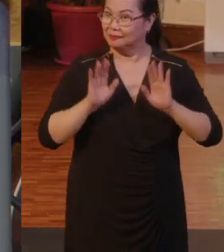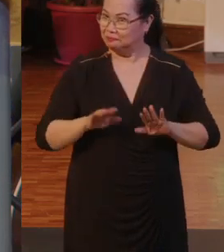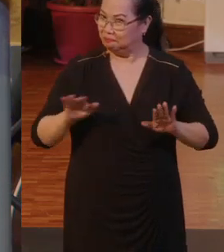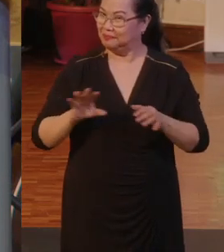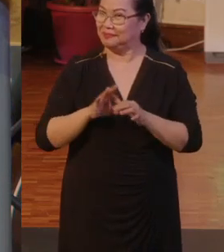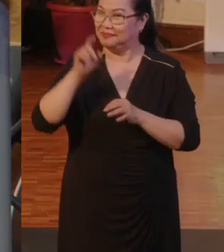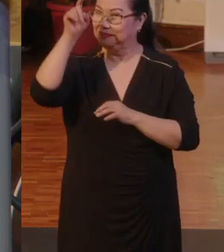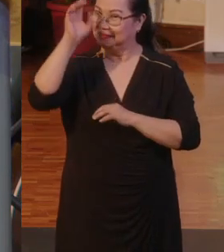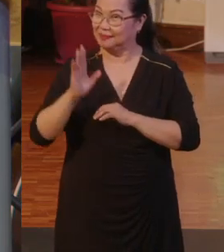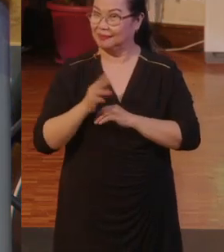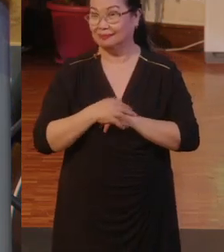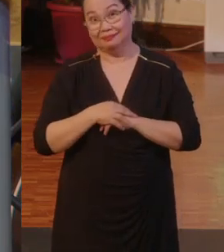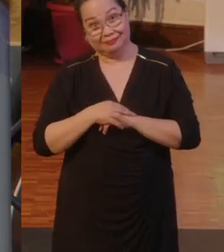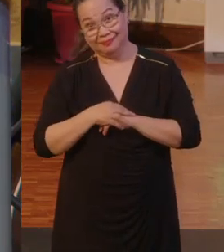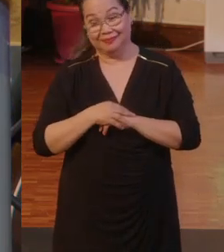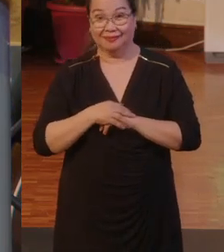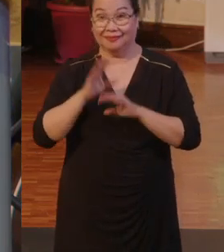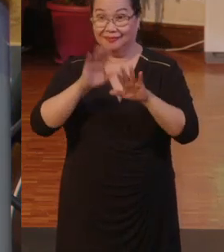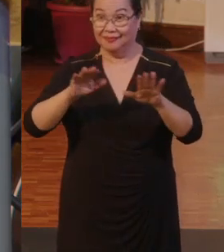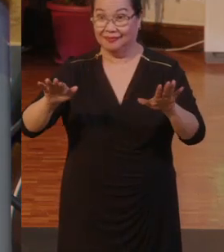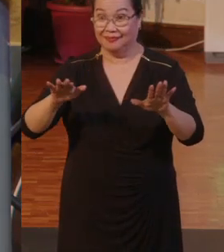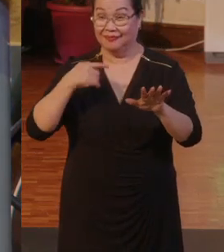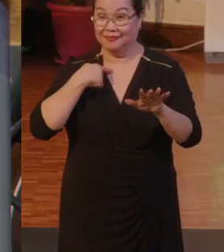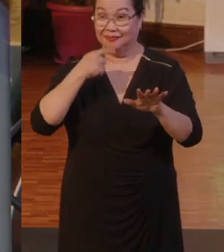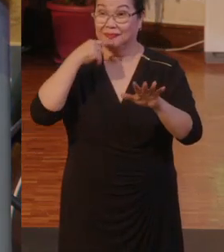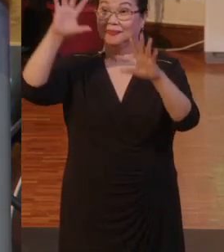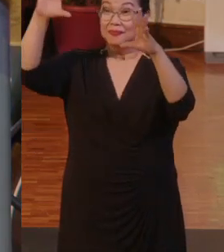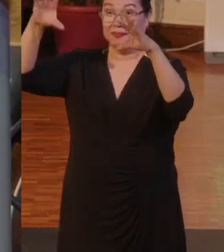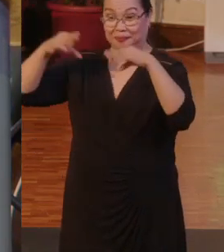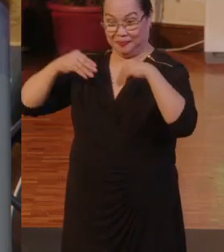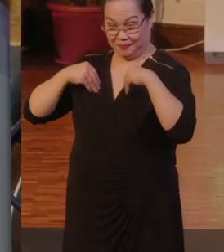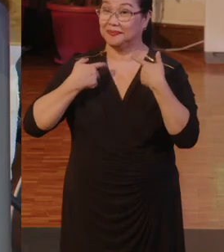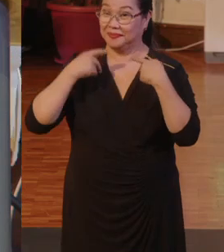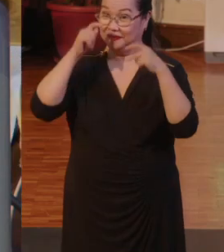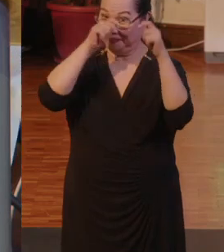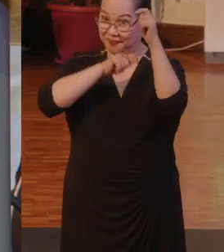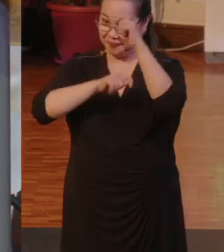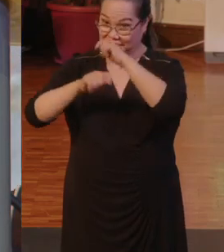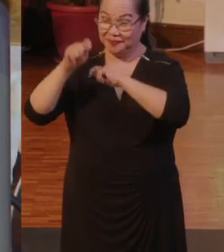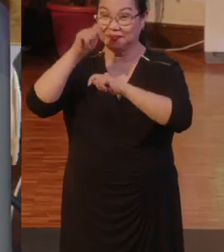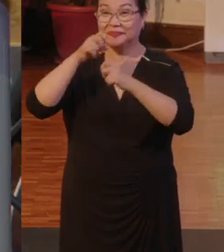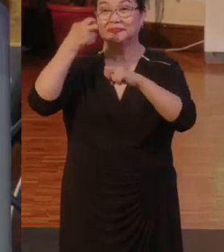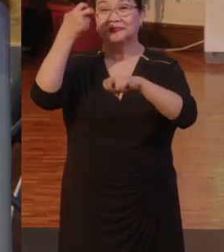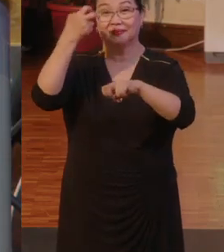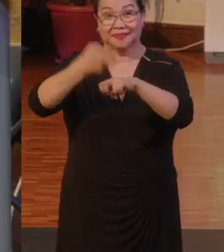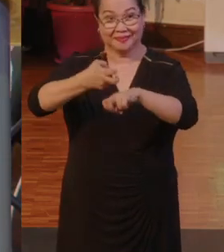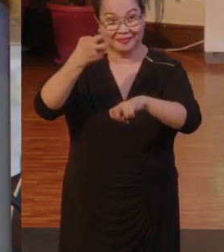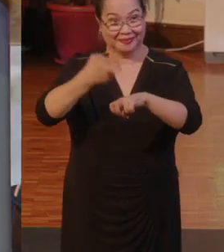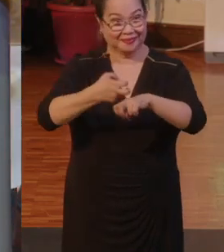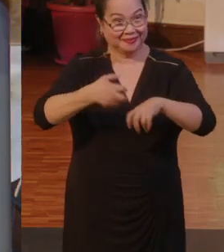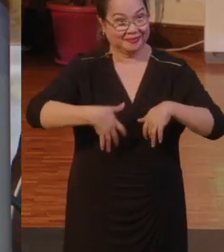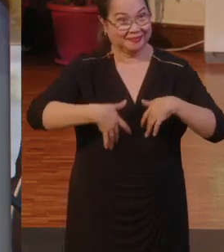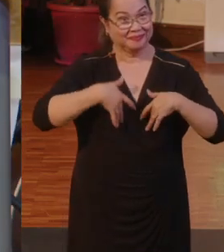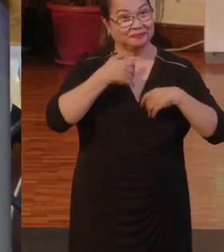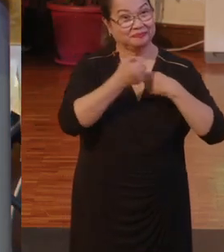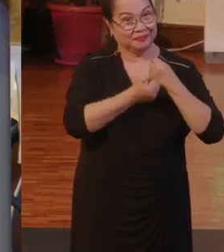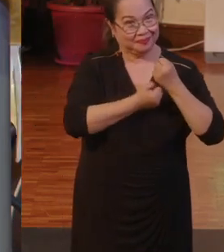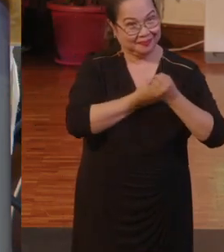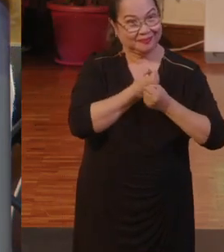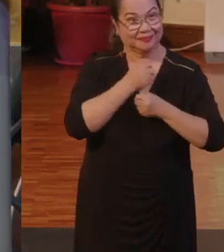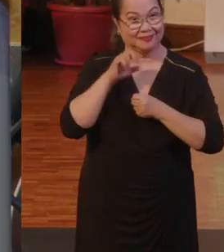God. And if children, then heirs, heirs of God and fellow heirs with Christ, provided